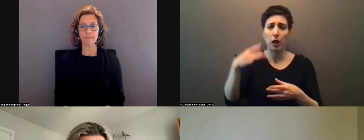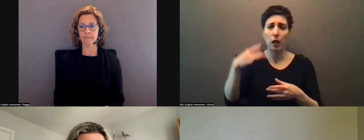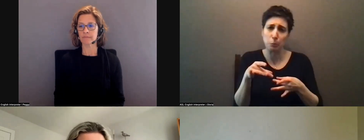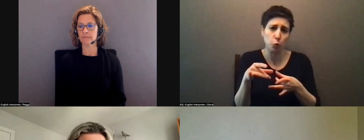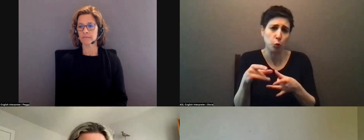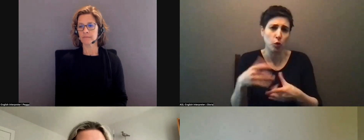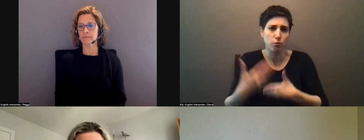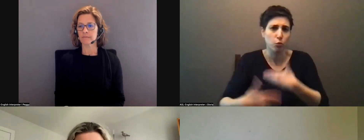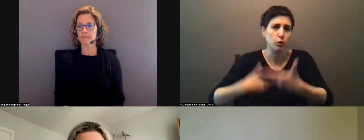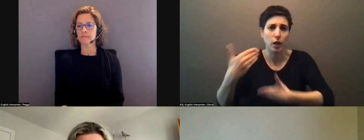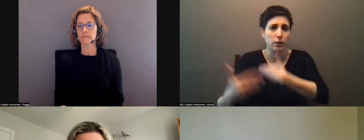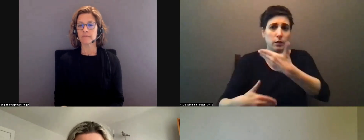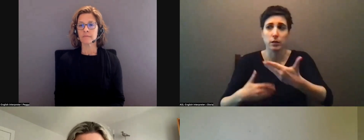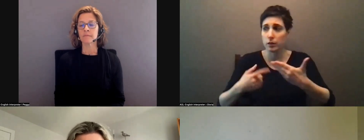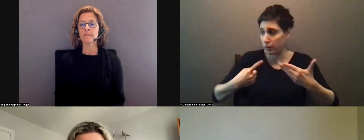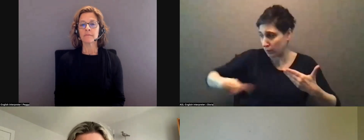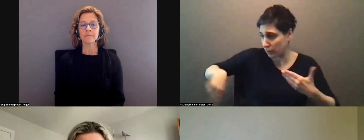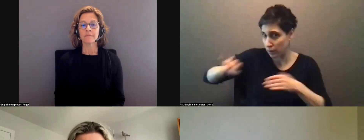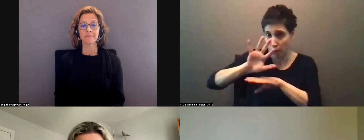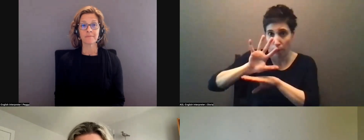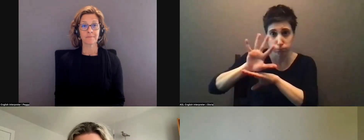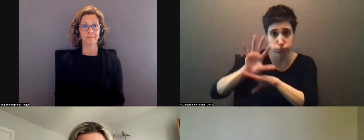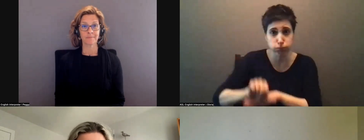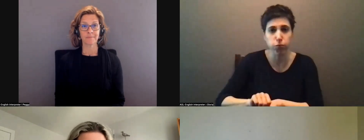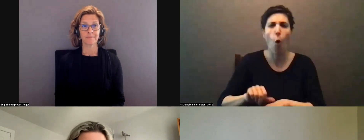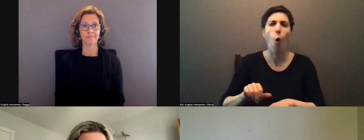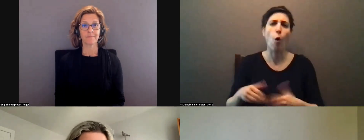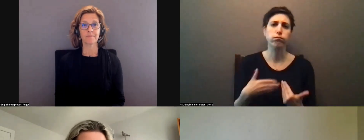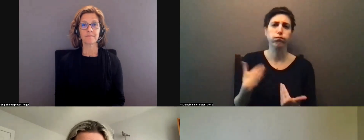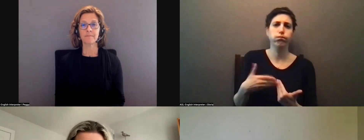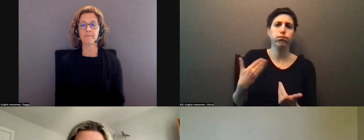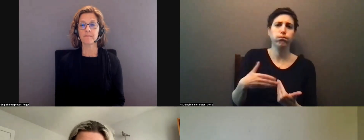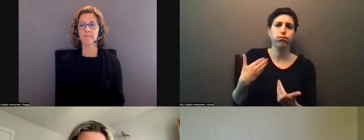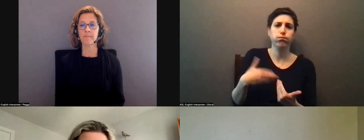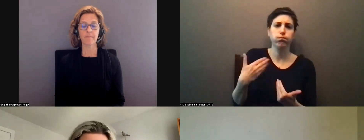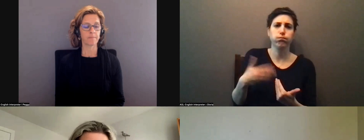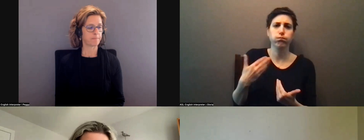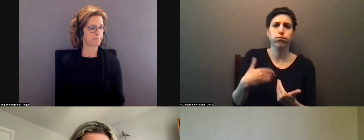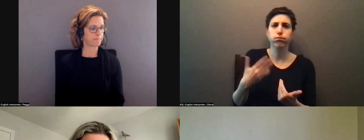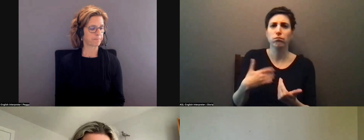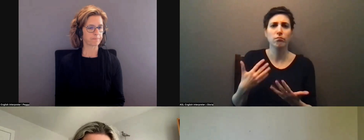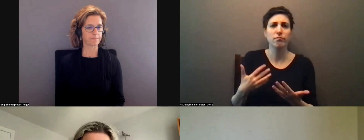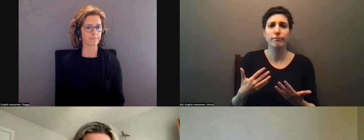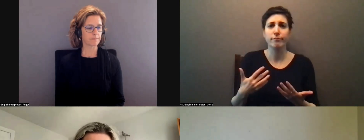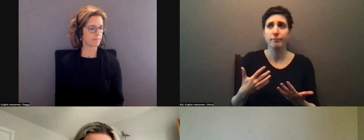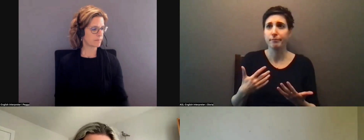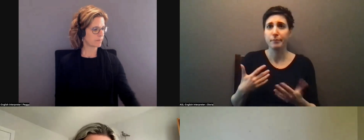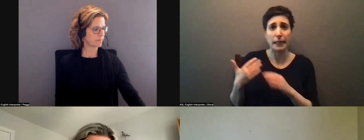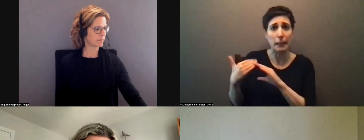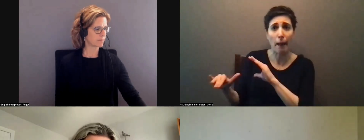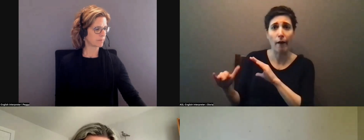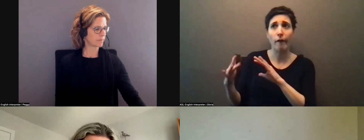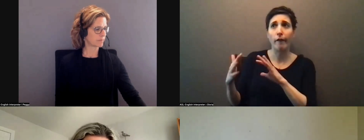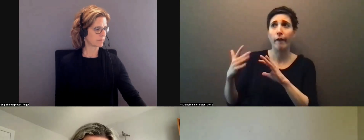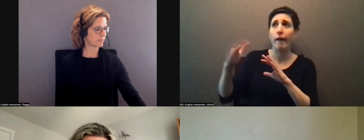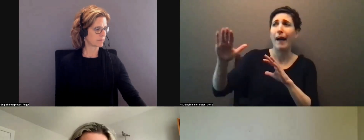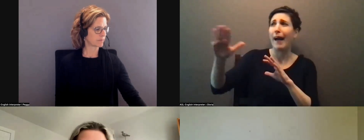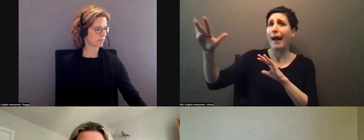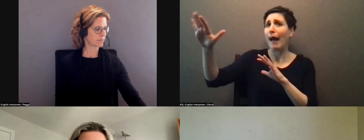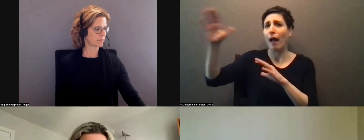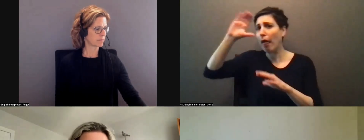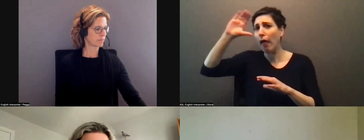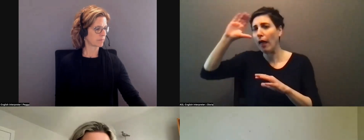get used to it, it makes a difference so that we just naturally go to a specific section and we know where to look for